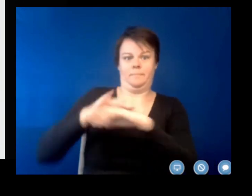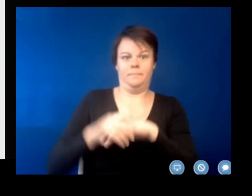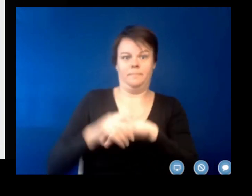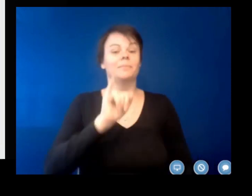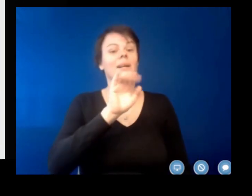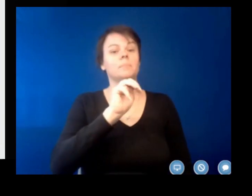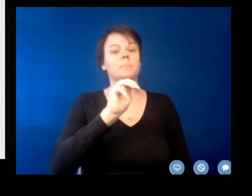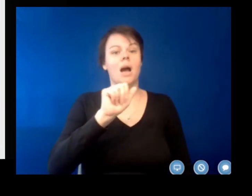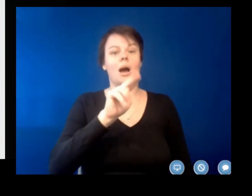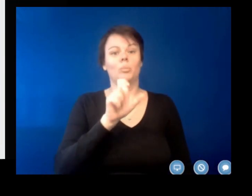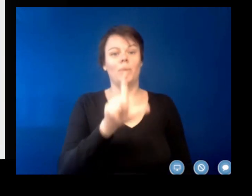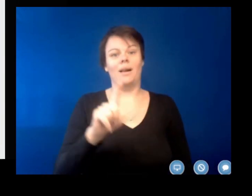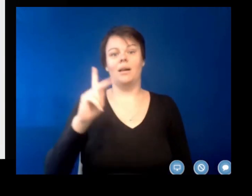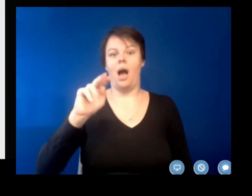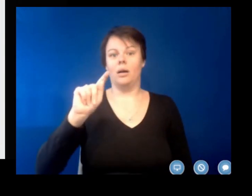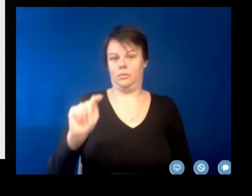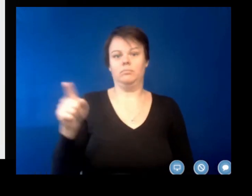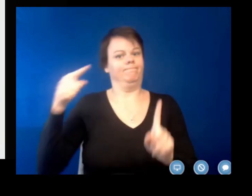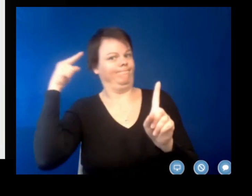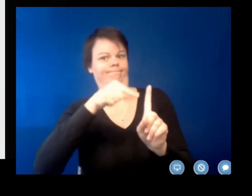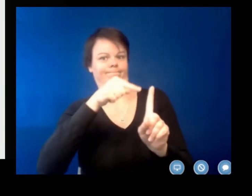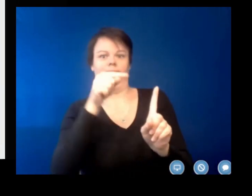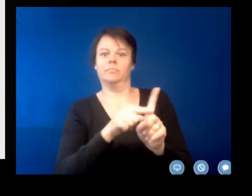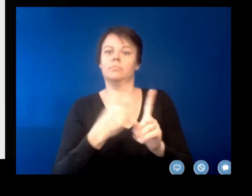in order to guarantee freedom.